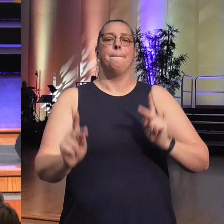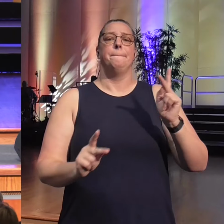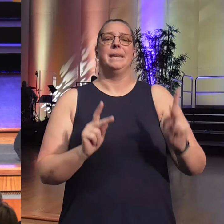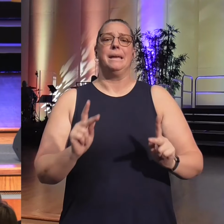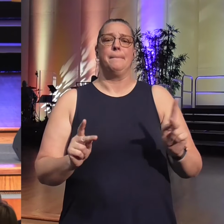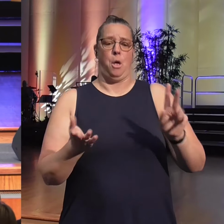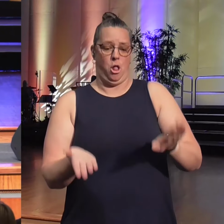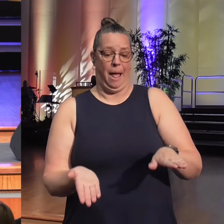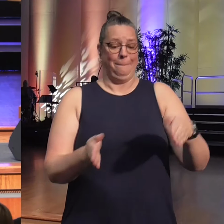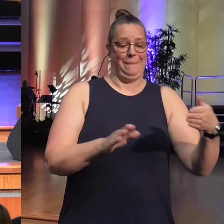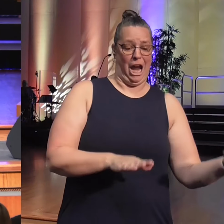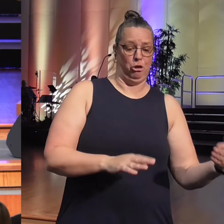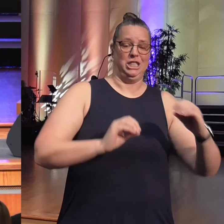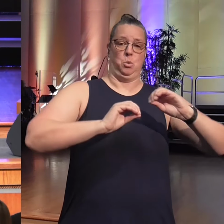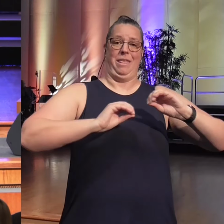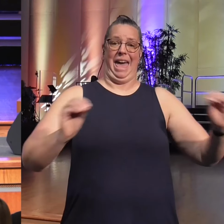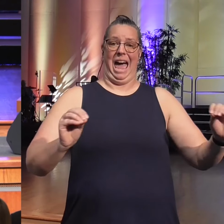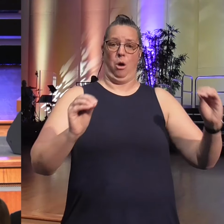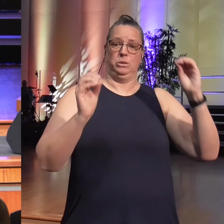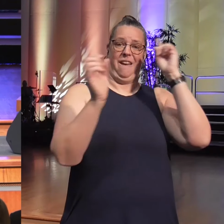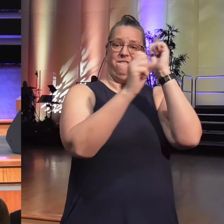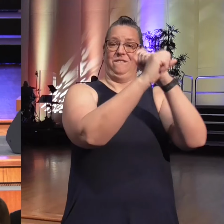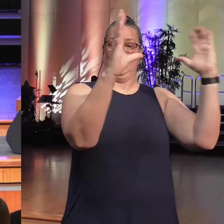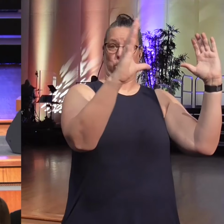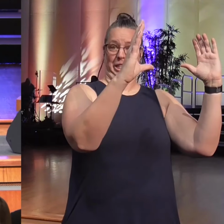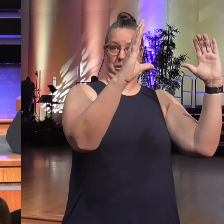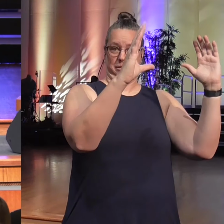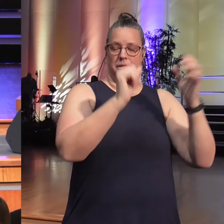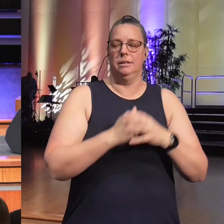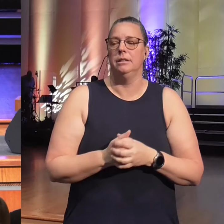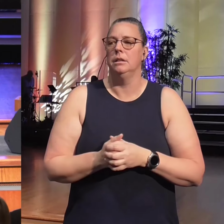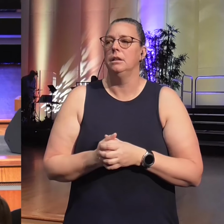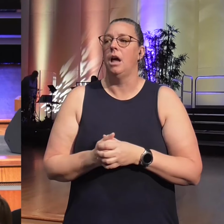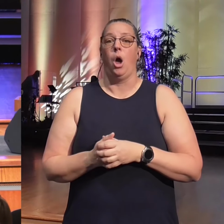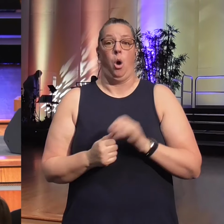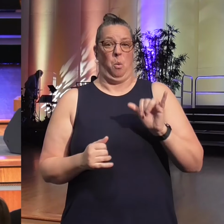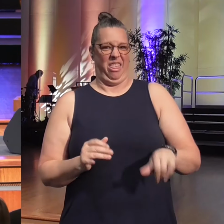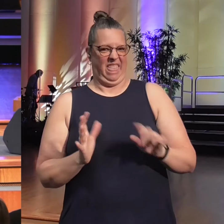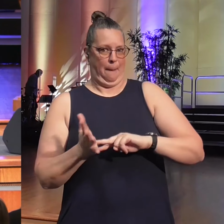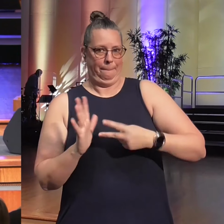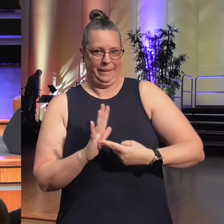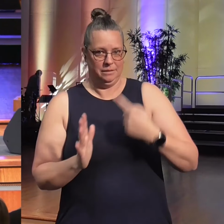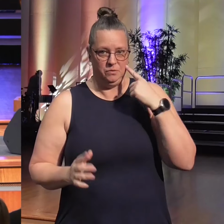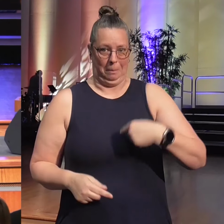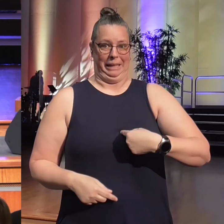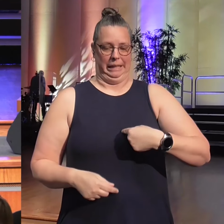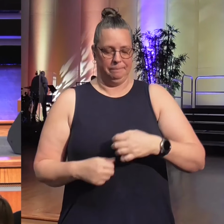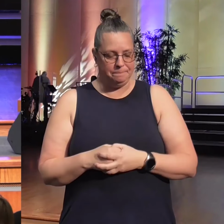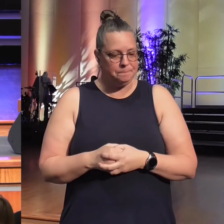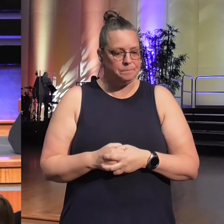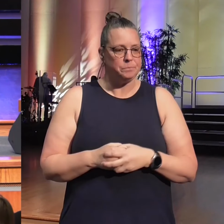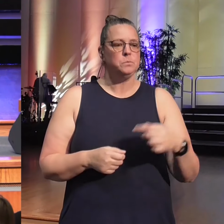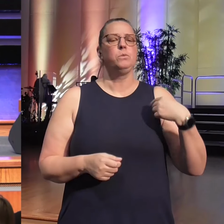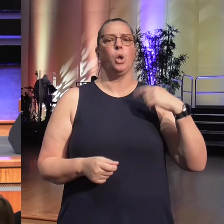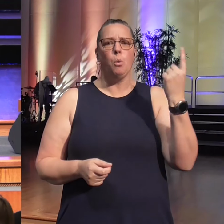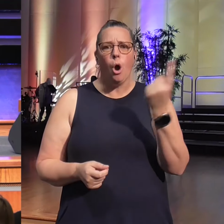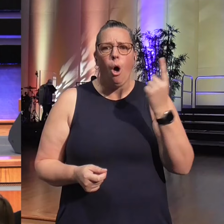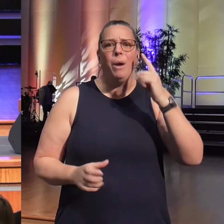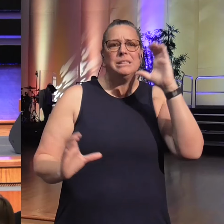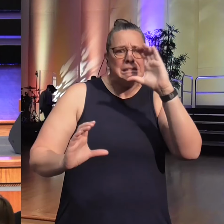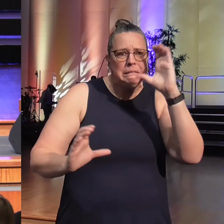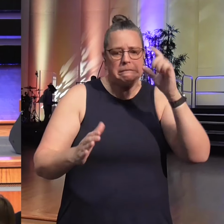without vision." Without a vision, the people will perish. And what that says to me is that we are always seeking to